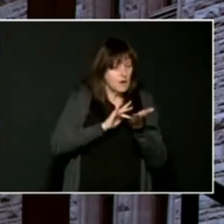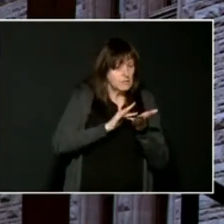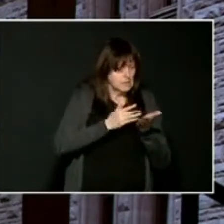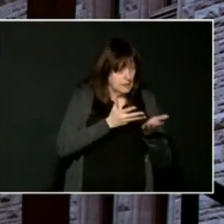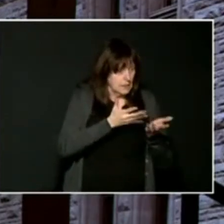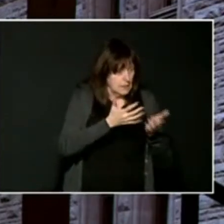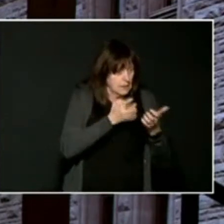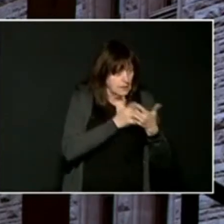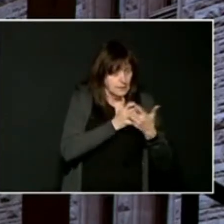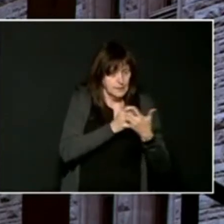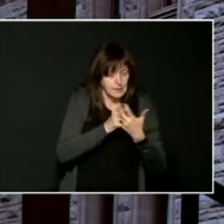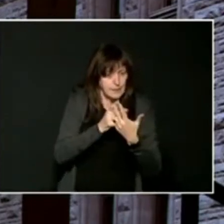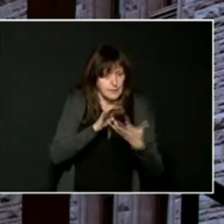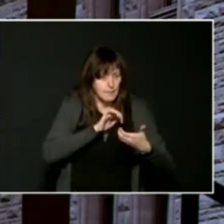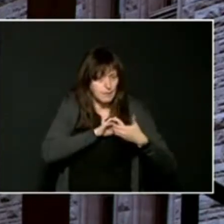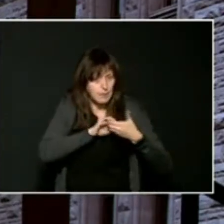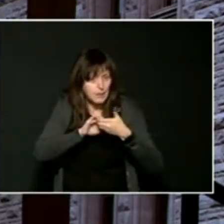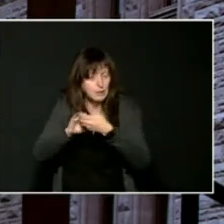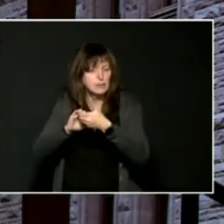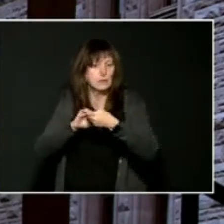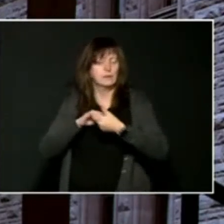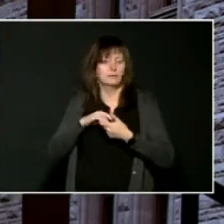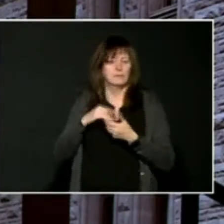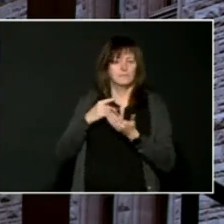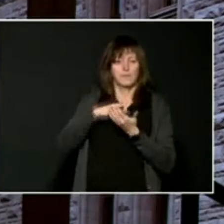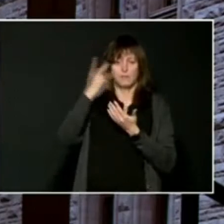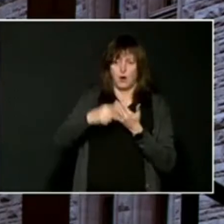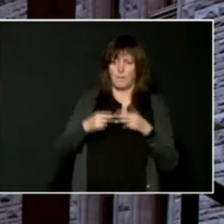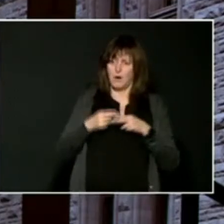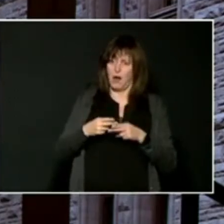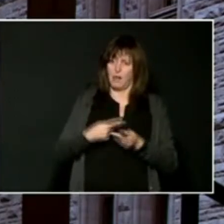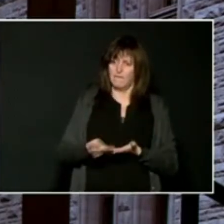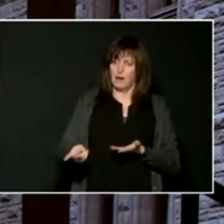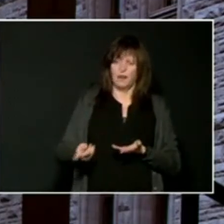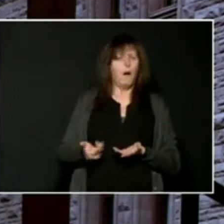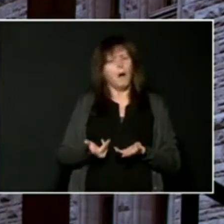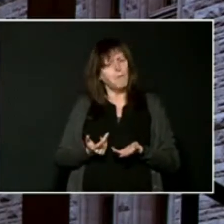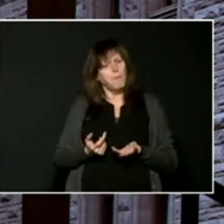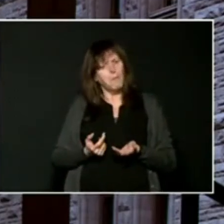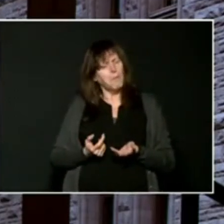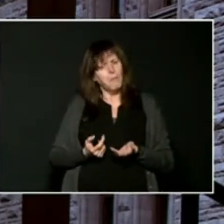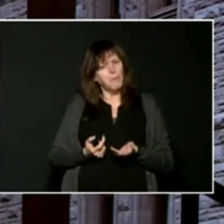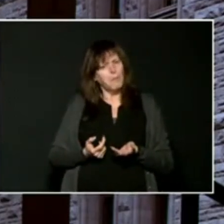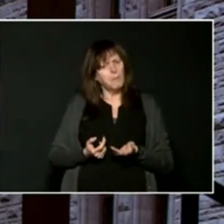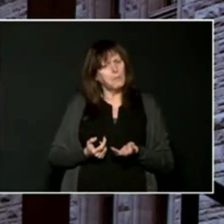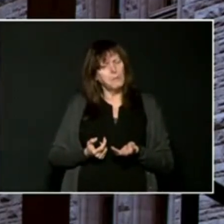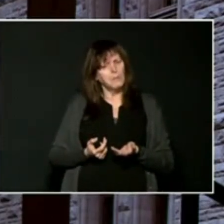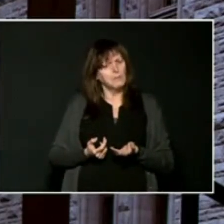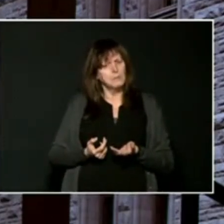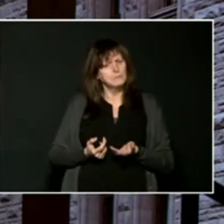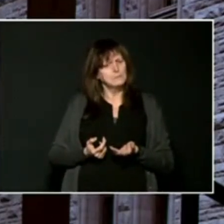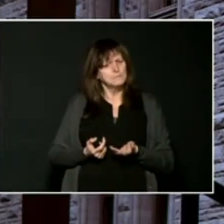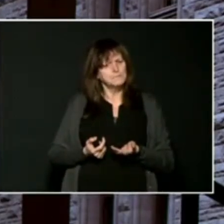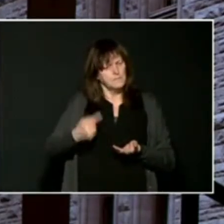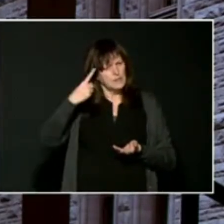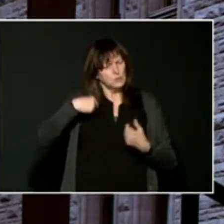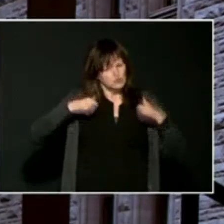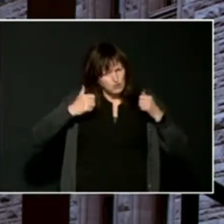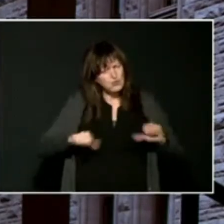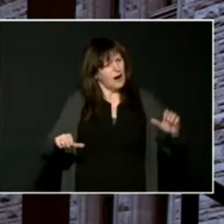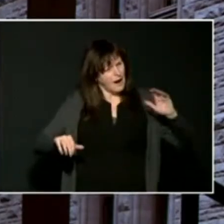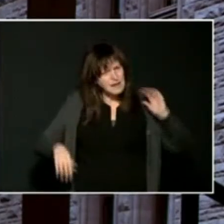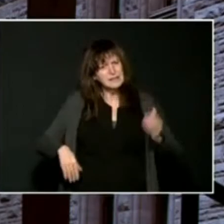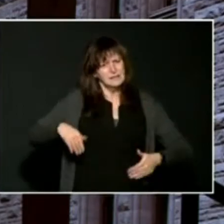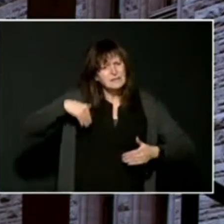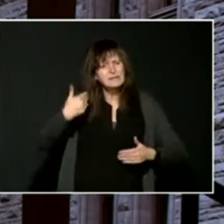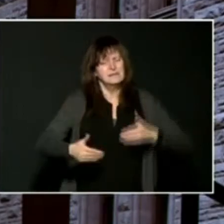the program has failed. I think the issue is moving as stringently as you can, not vaccines sitting in fridges for a long time, getting into the